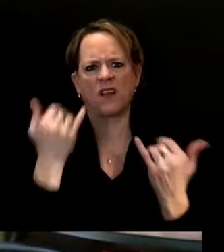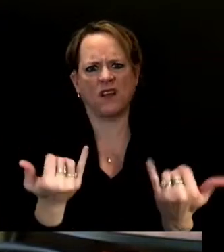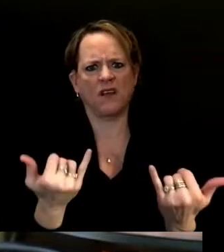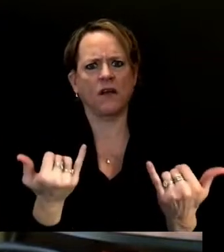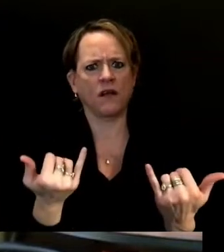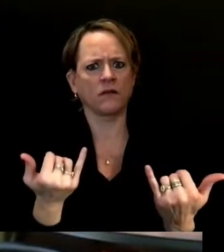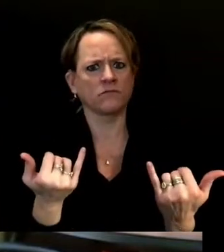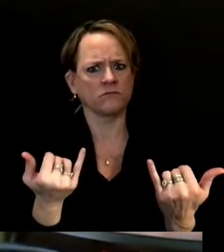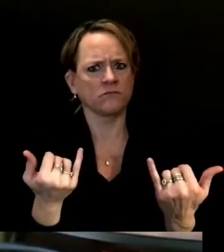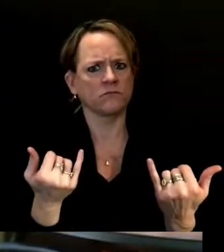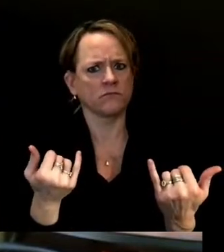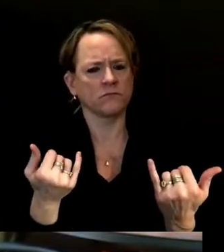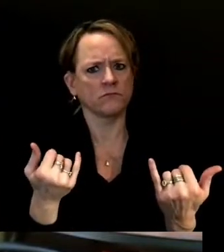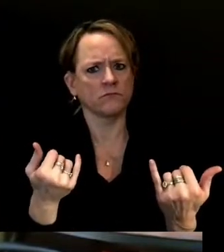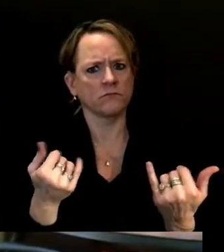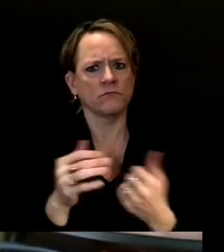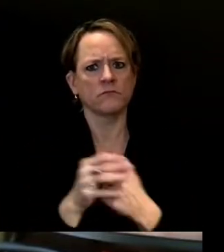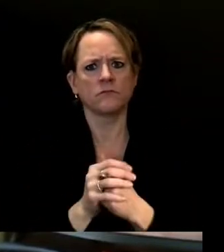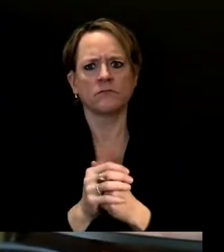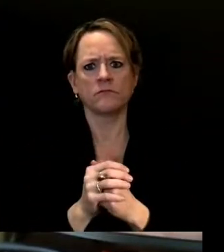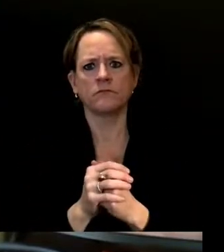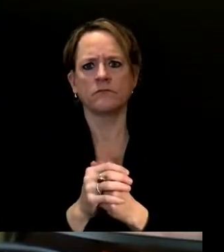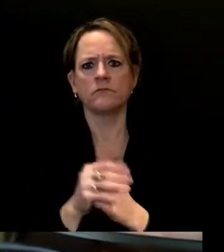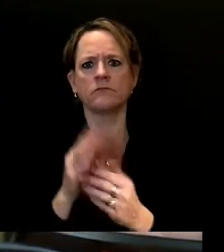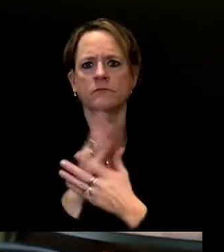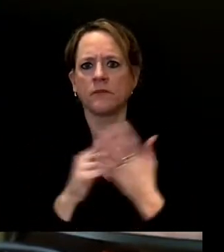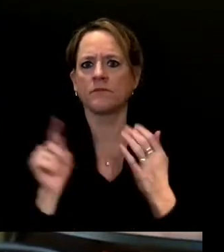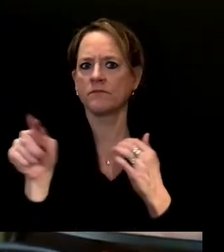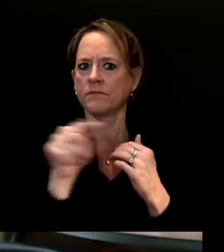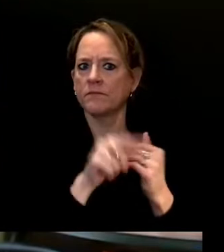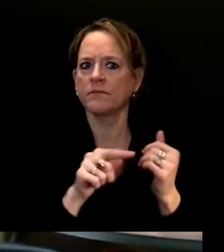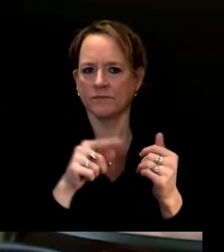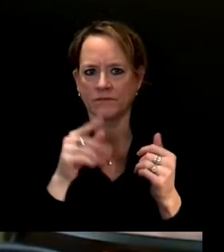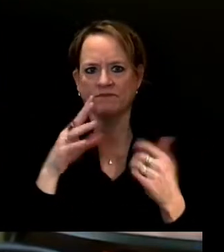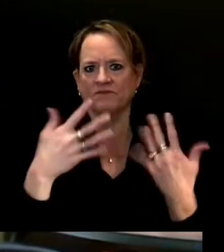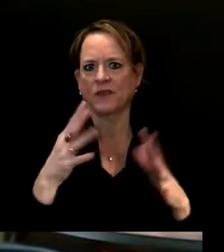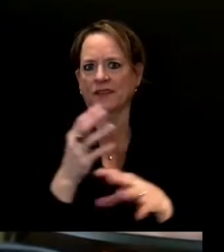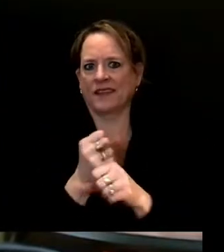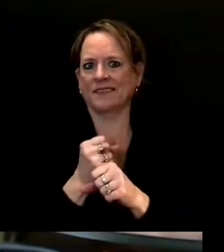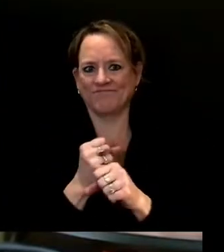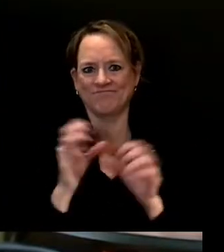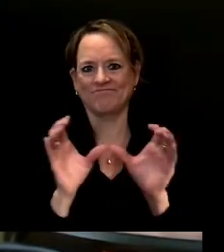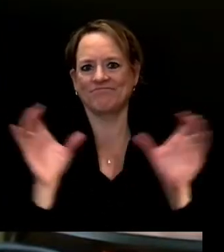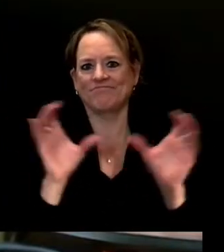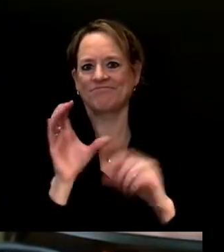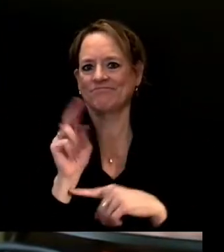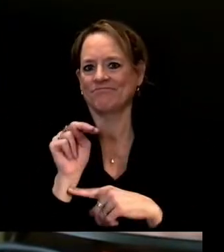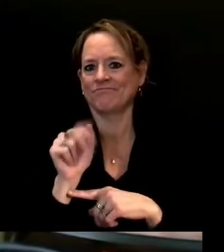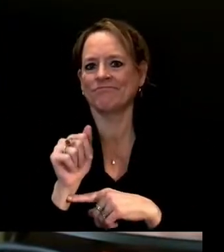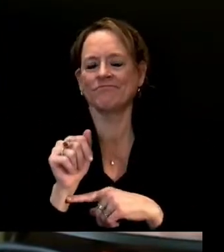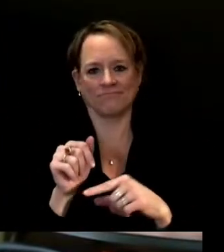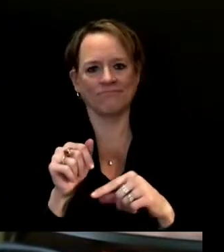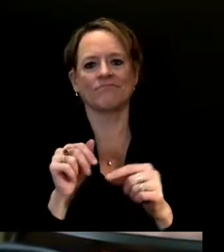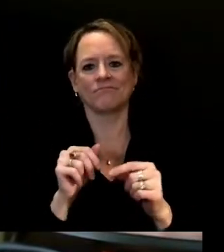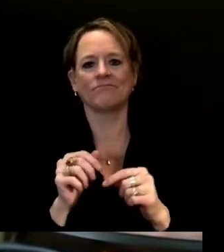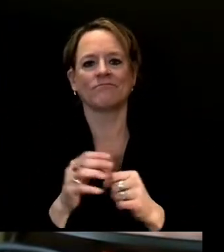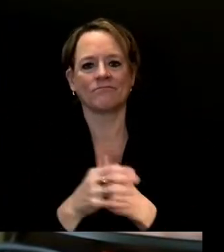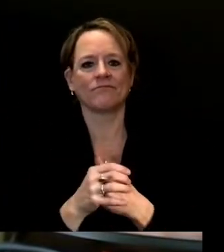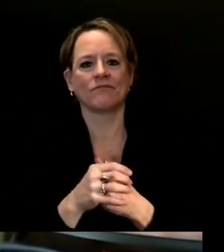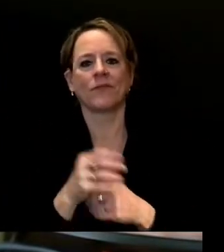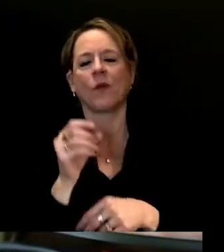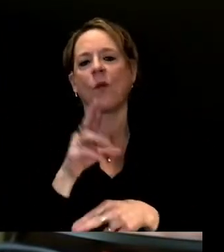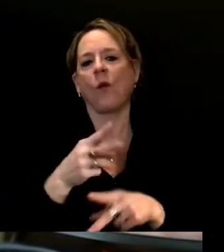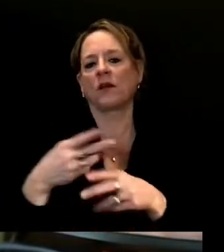that CNA, the Certified Nursing Assistant certification, or had been through a shorter term temporary nurse aid